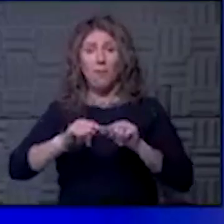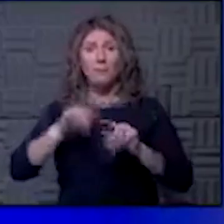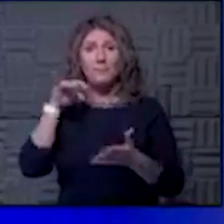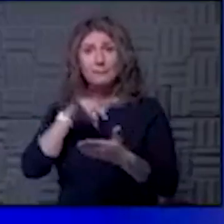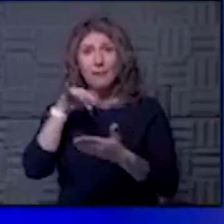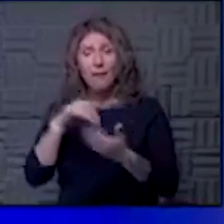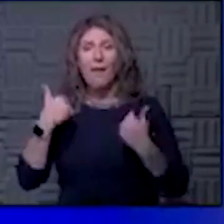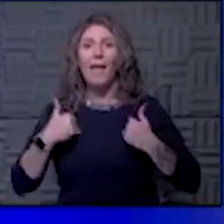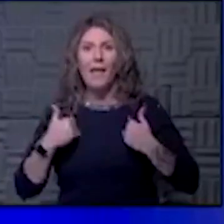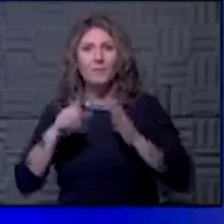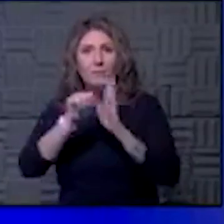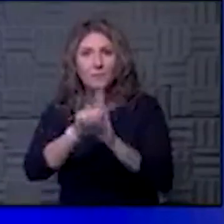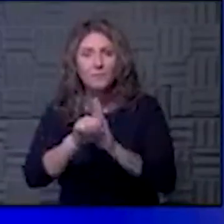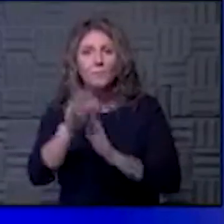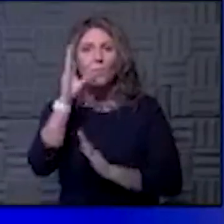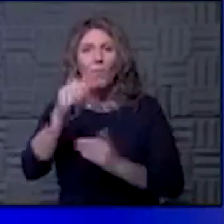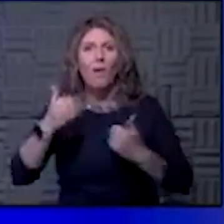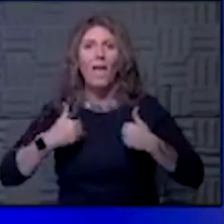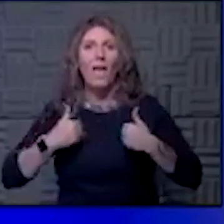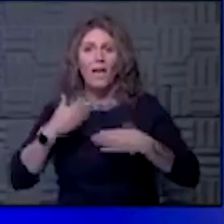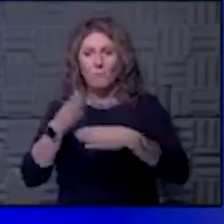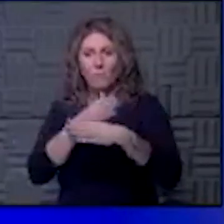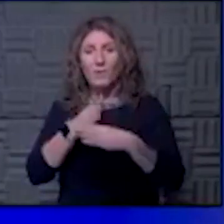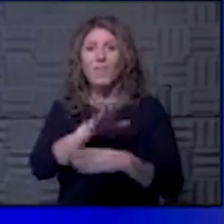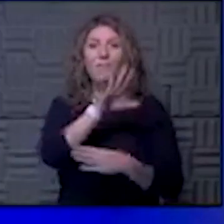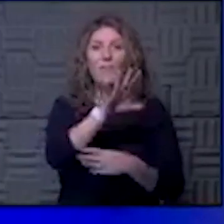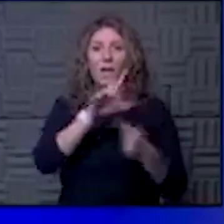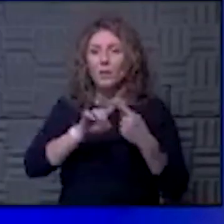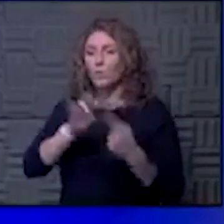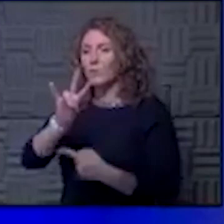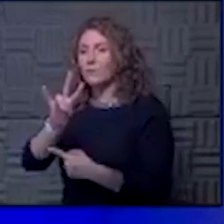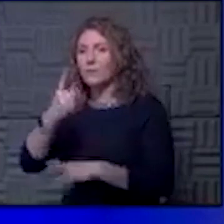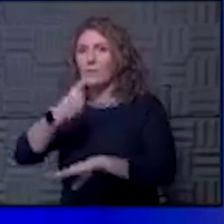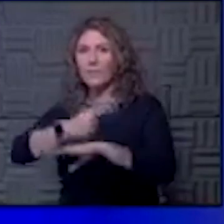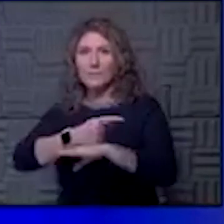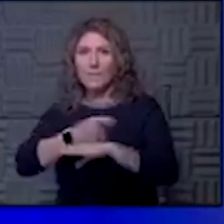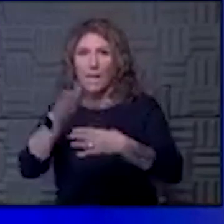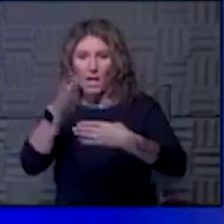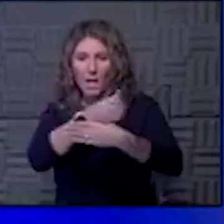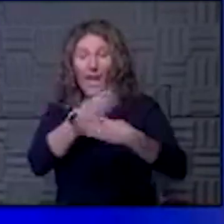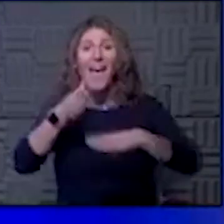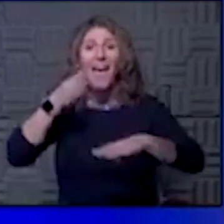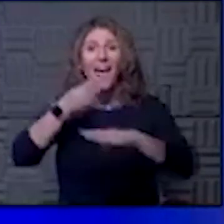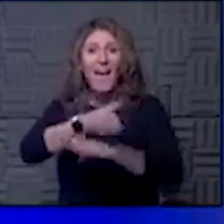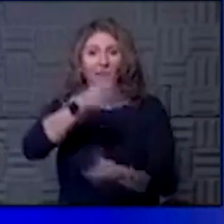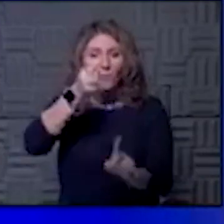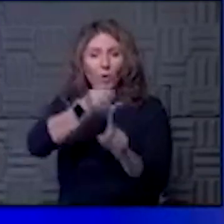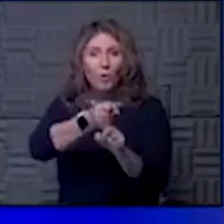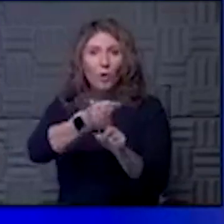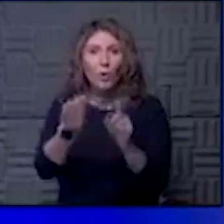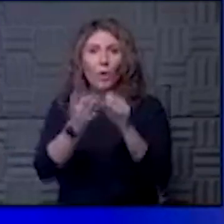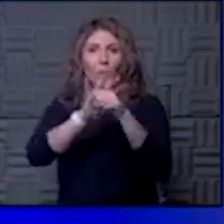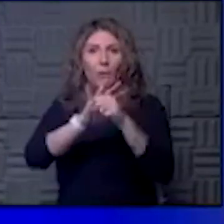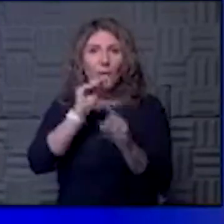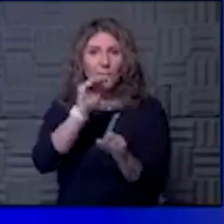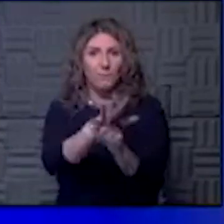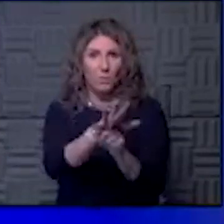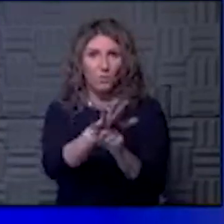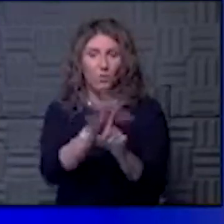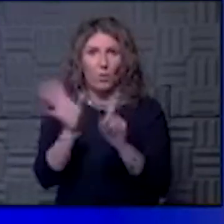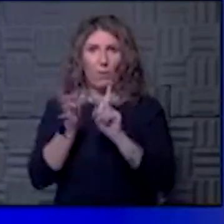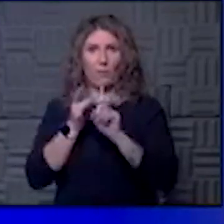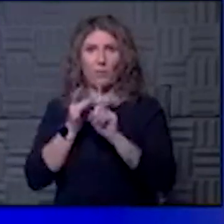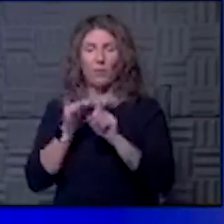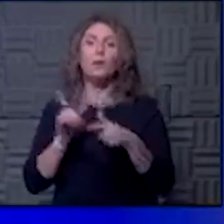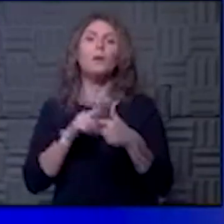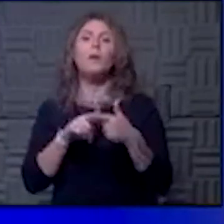have symptoms in that 5 to 7 day range after they have exposure. So that range